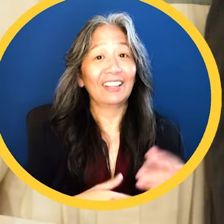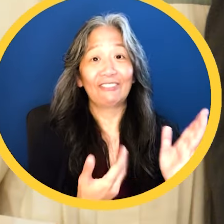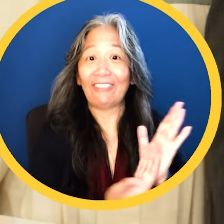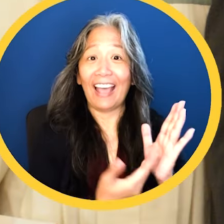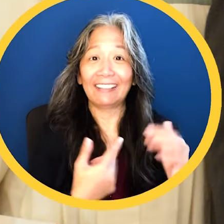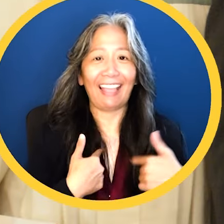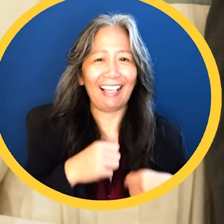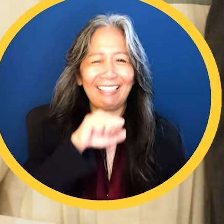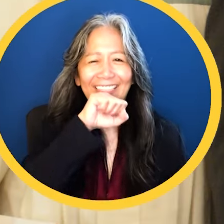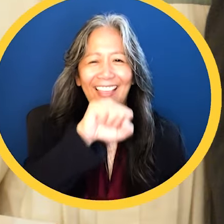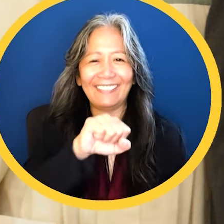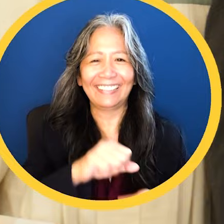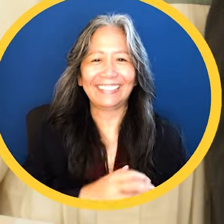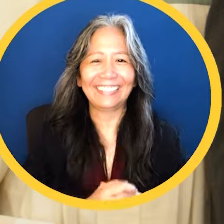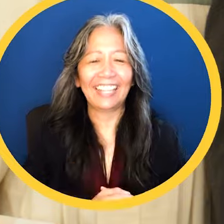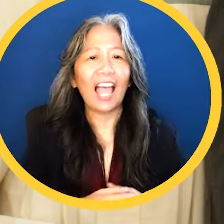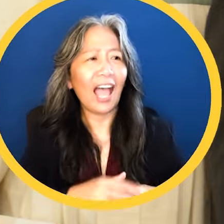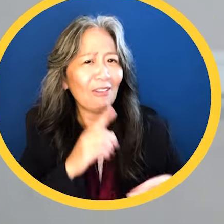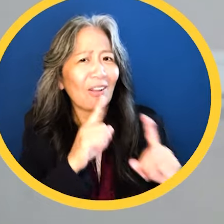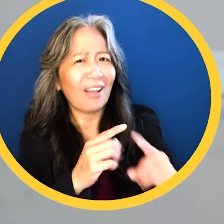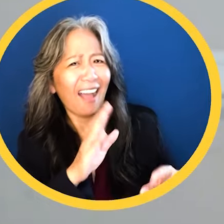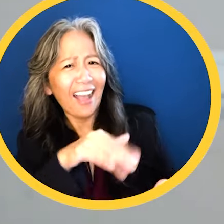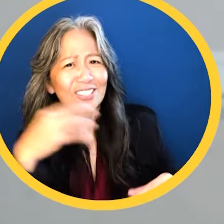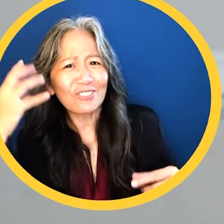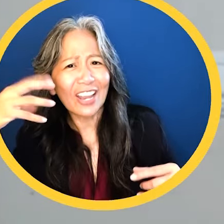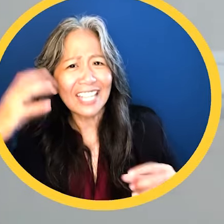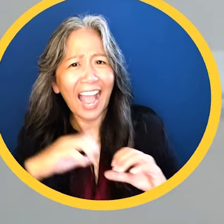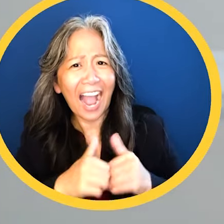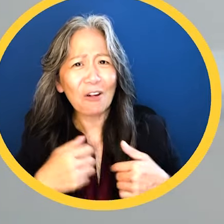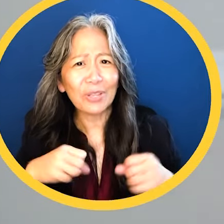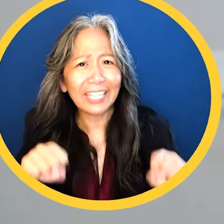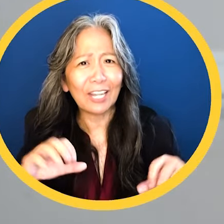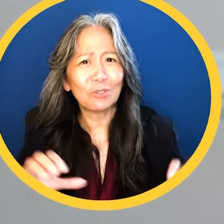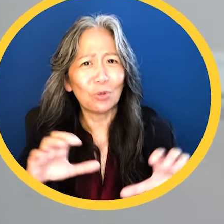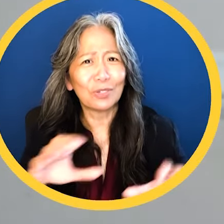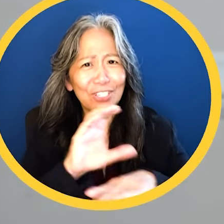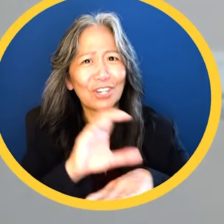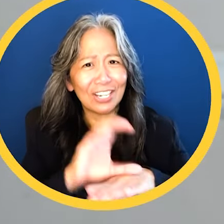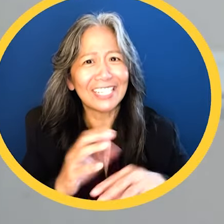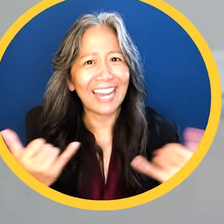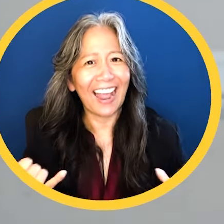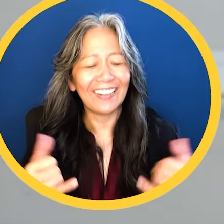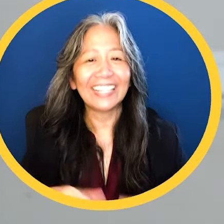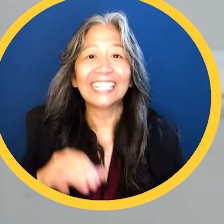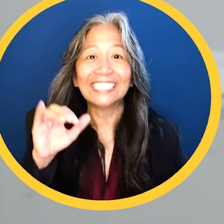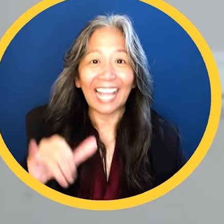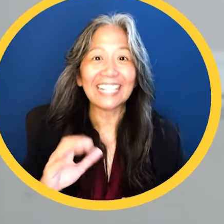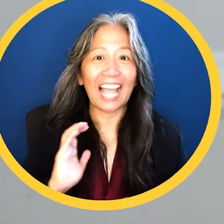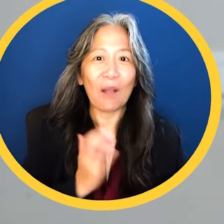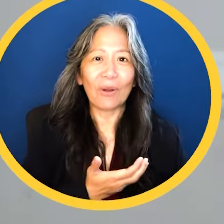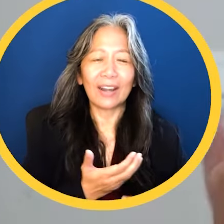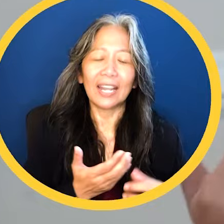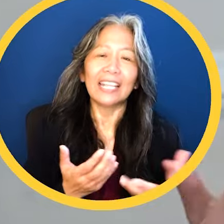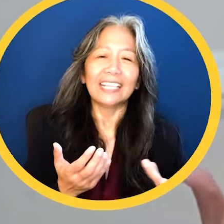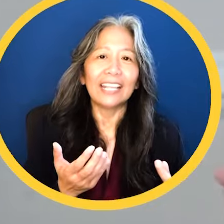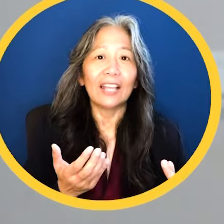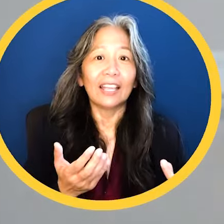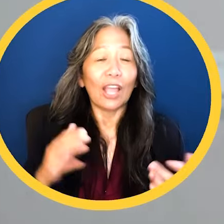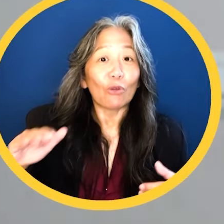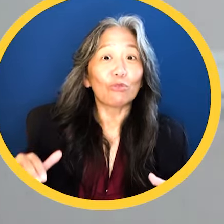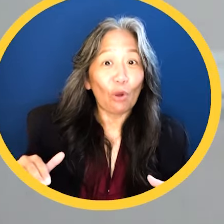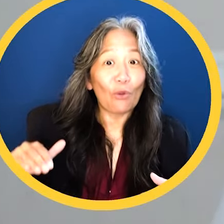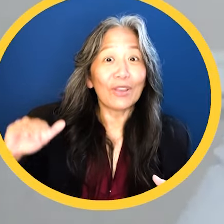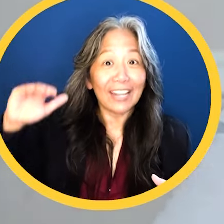true. Choir practice. I loved it. And we would have conversation. We're like, you know, it's crazy how we're able to do so much for church now. You know, that was our,